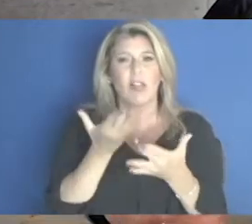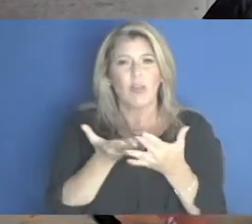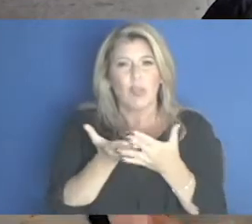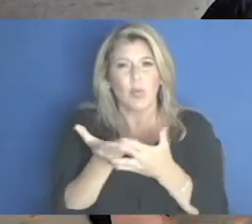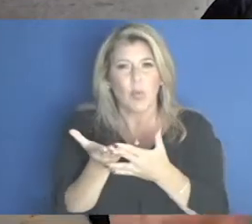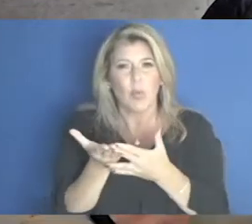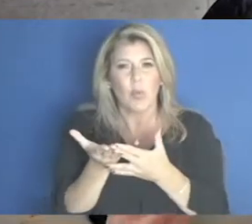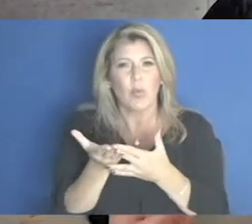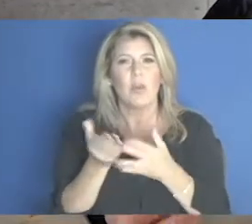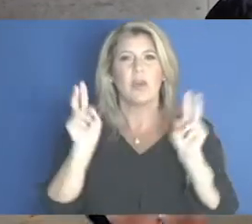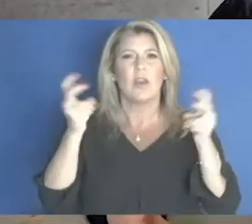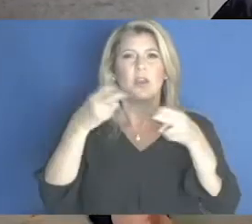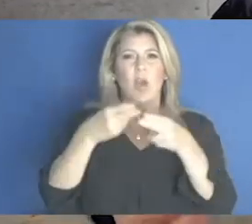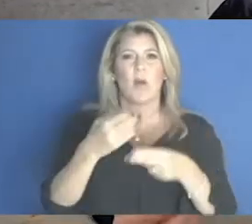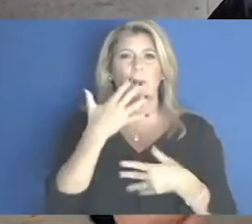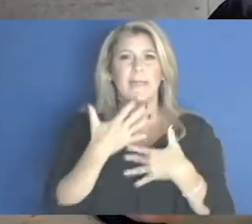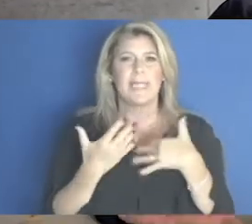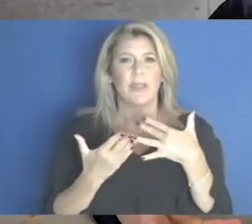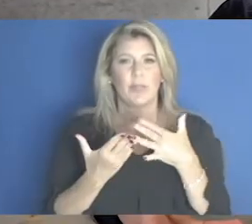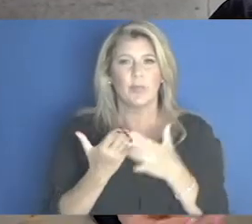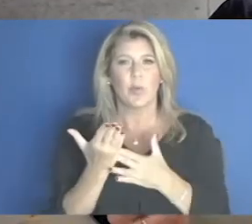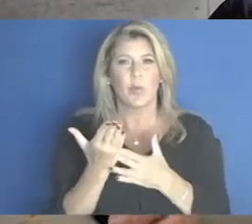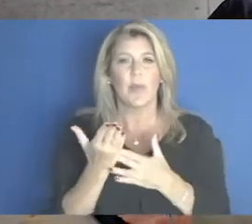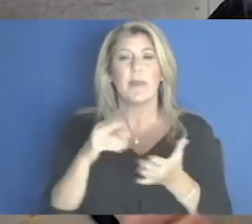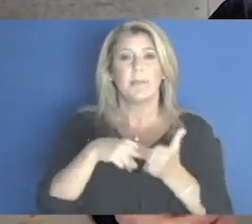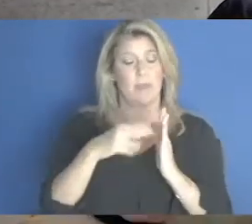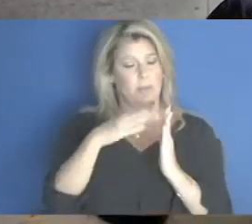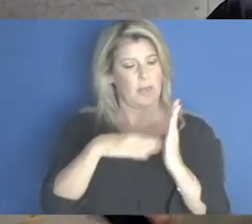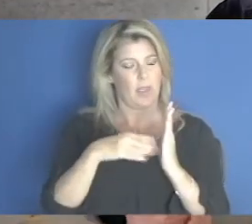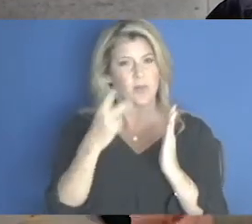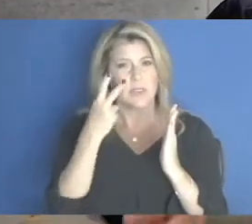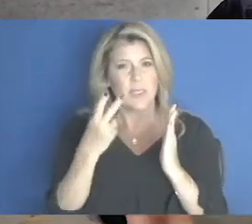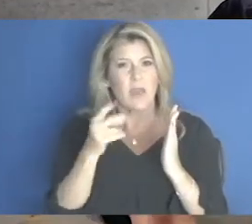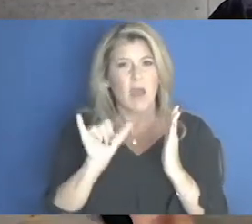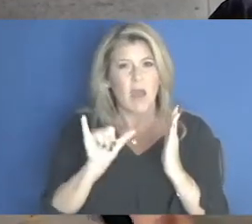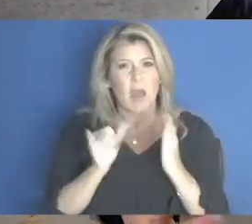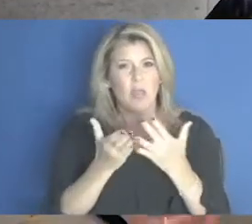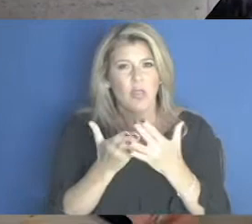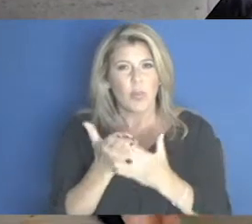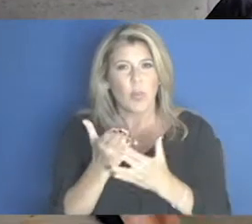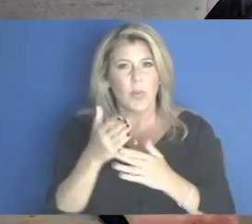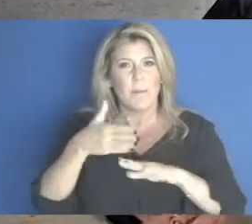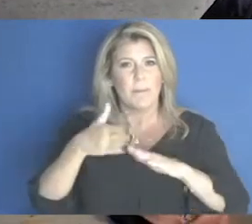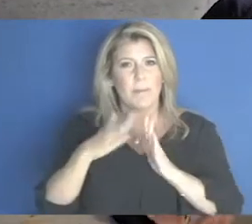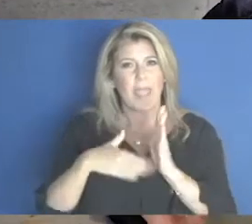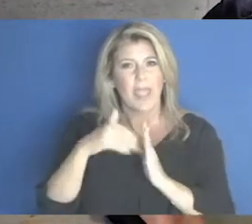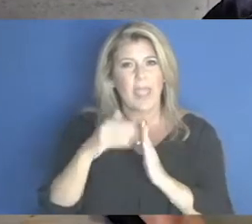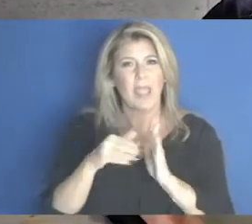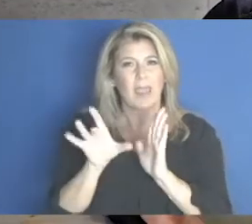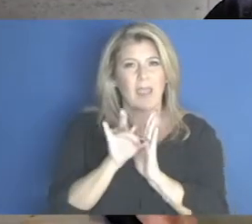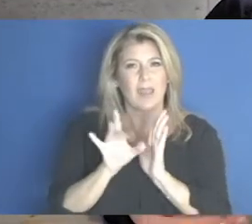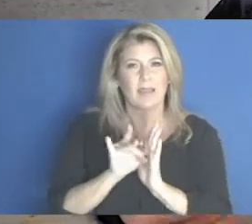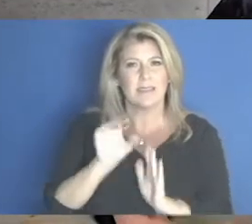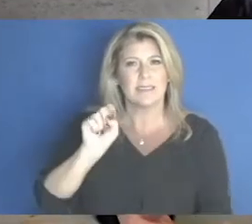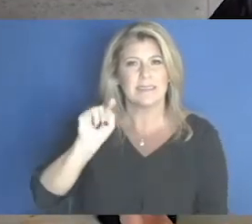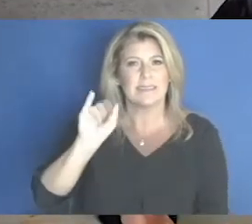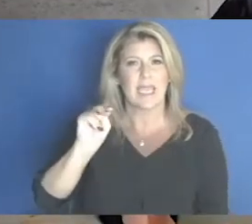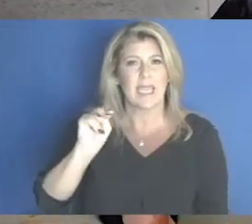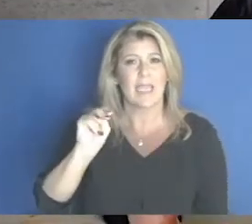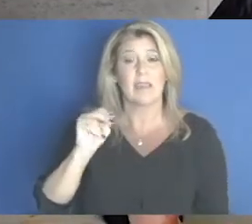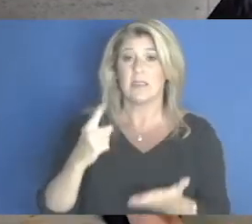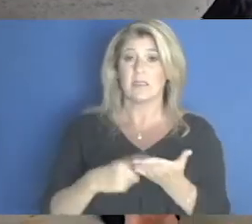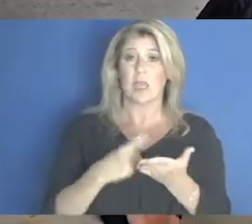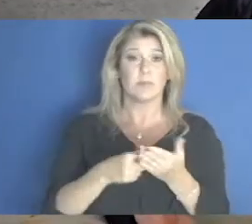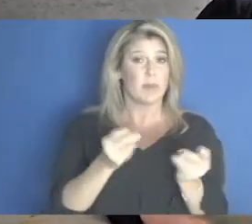is that your furniture will start bleeding through your paint and it will start staining your paint. It can happen immediately or it can